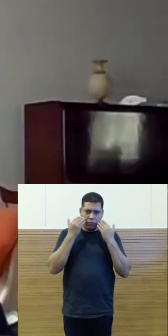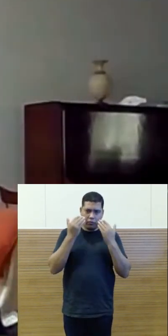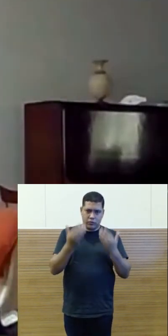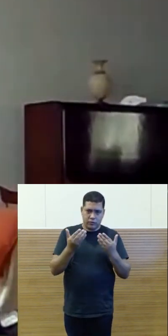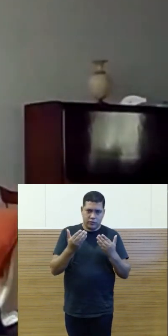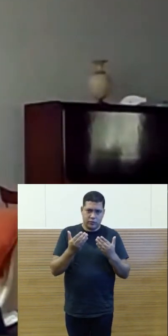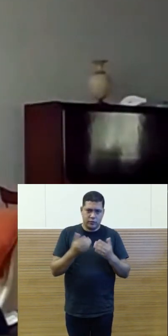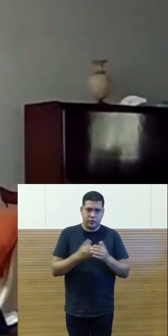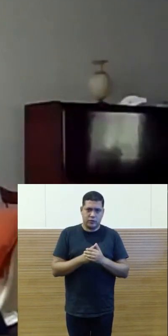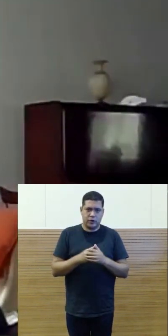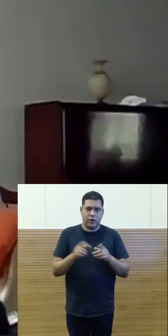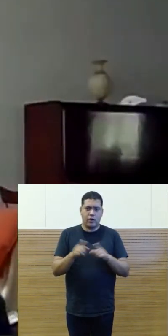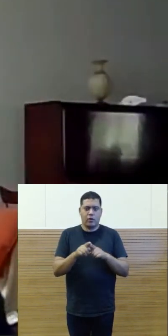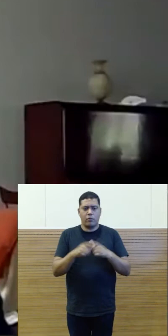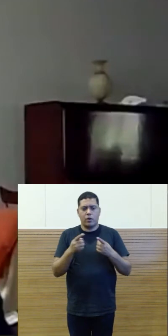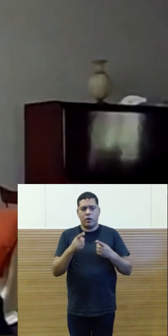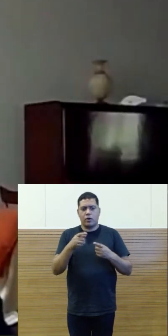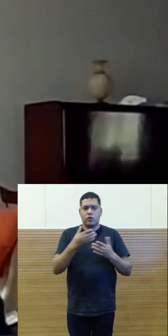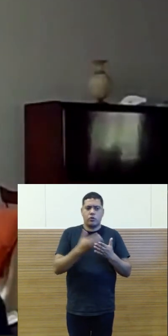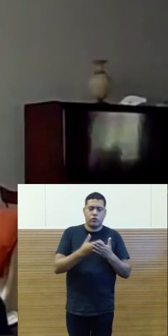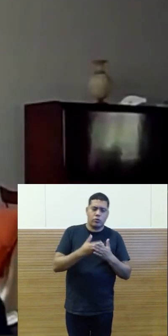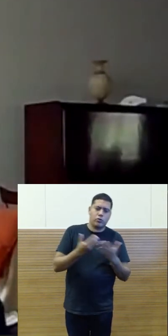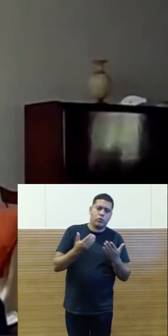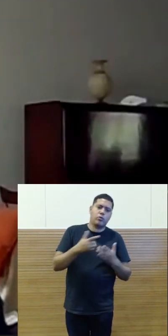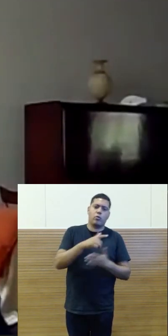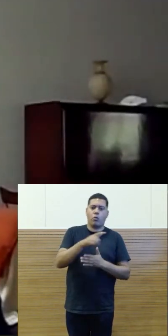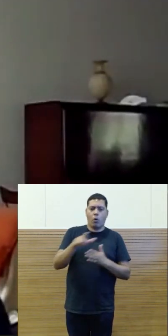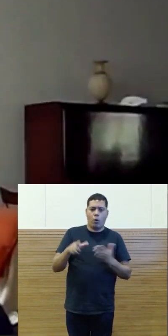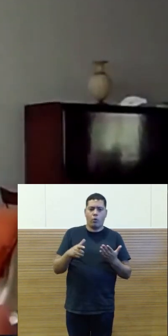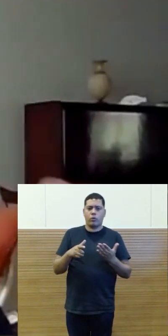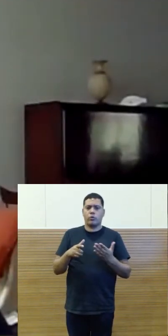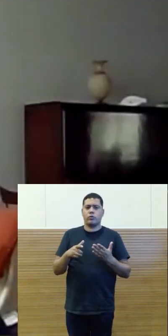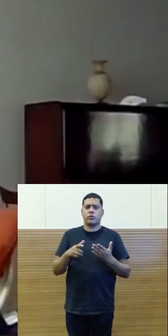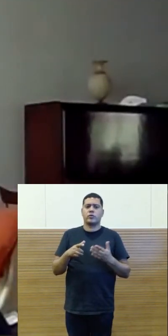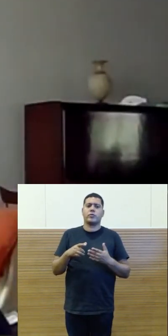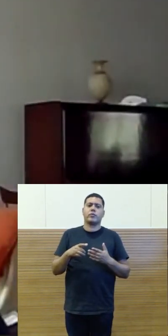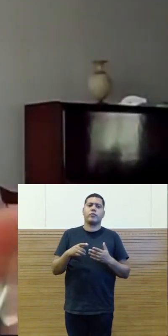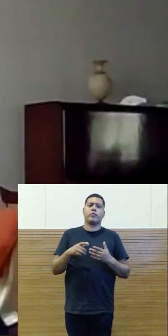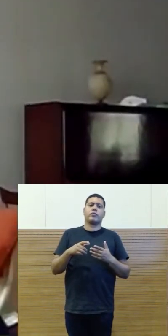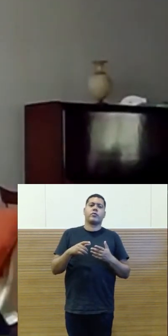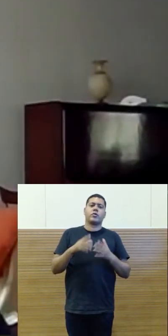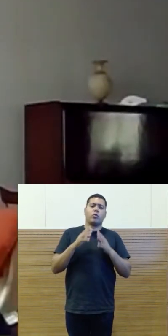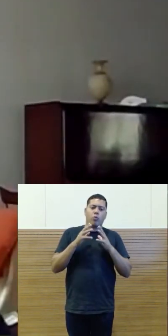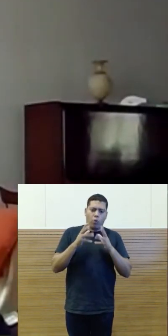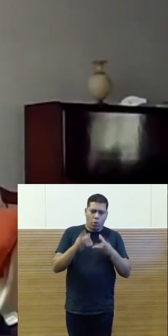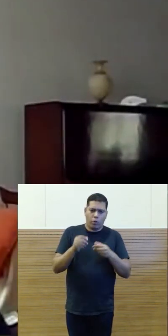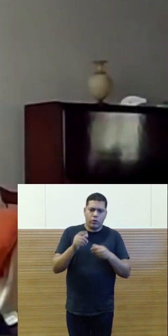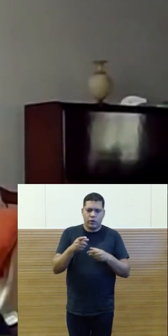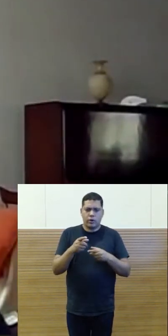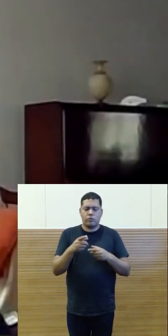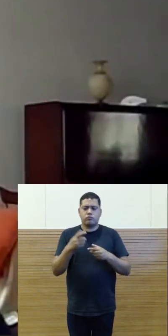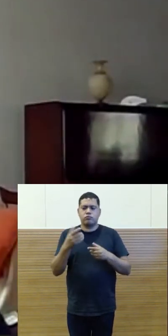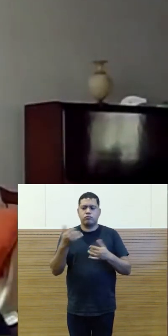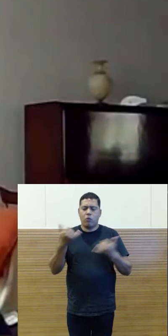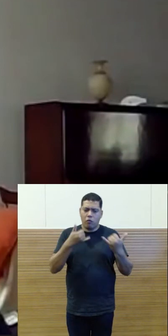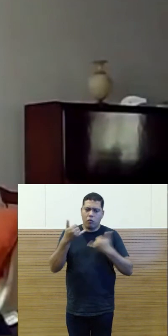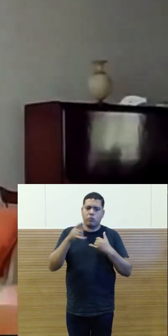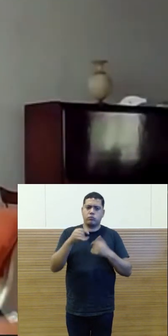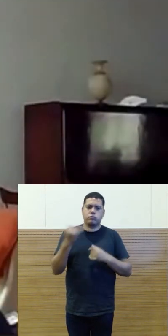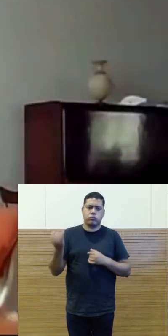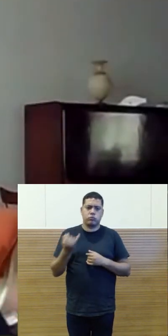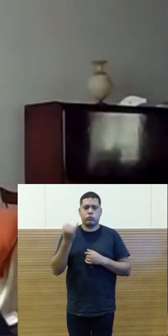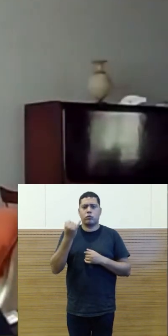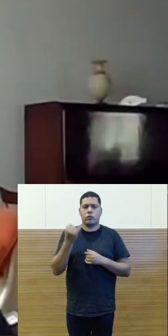national habits of consumption that I showed in the beginning, the studies of mechanisms and cohort studies, clinical assays, all of